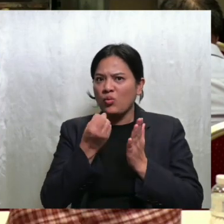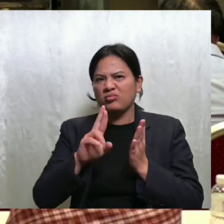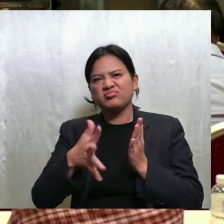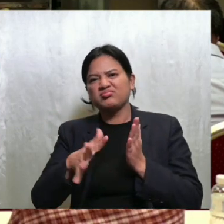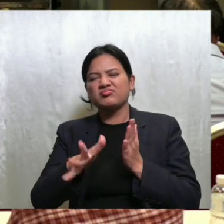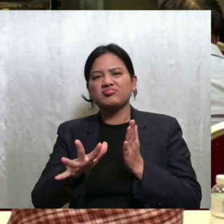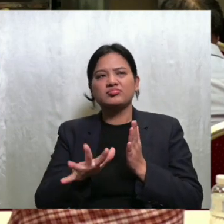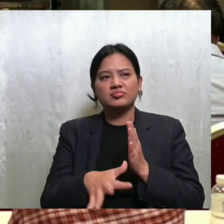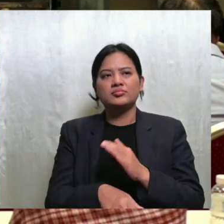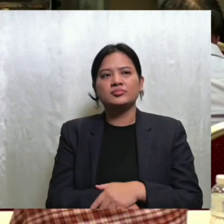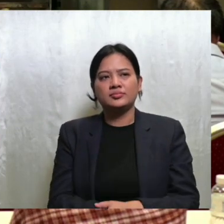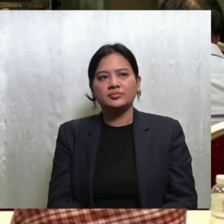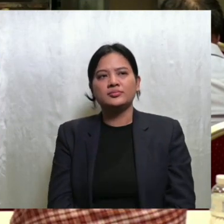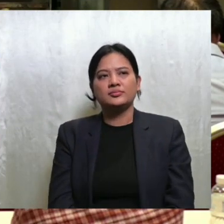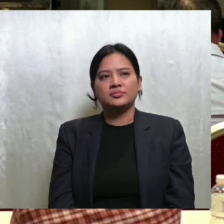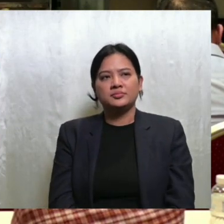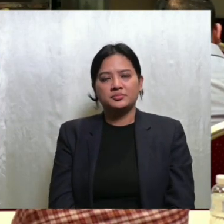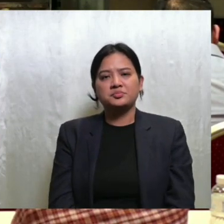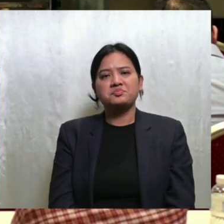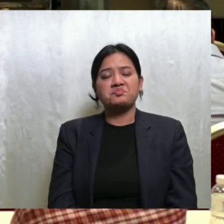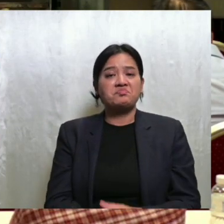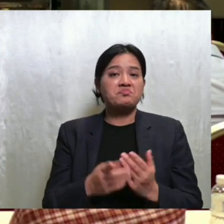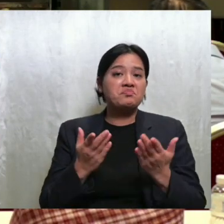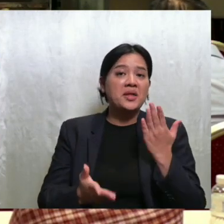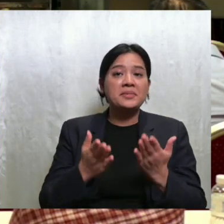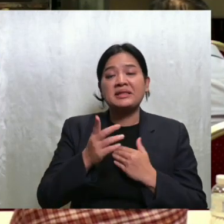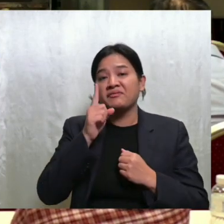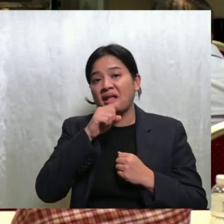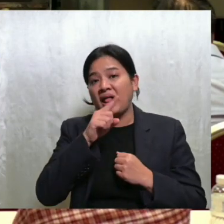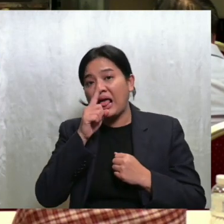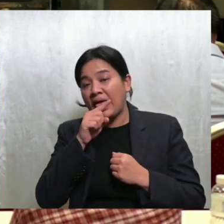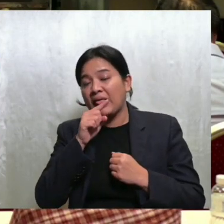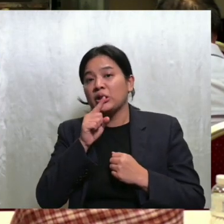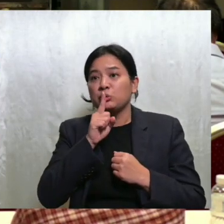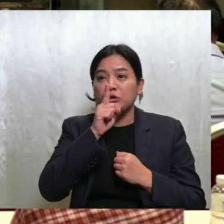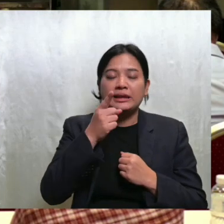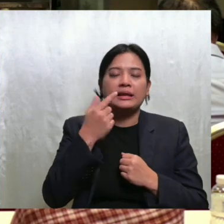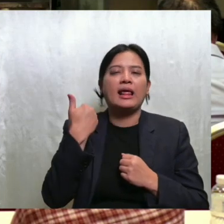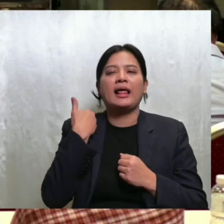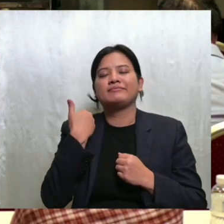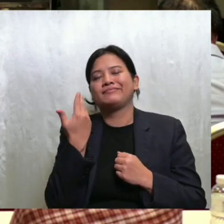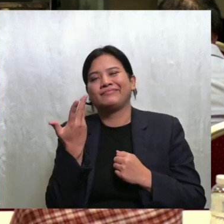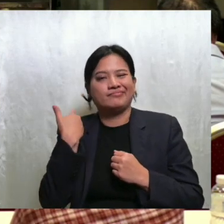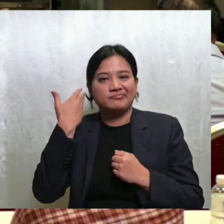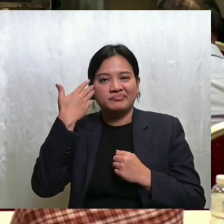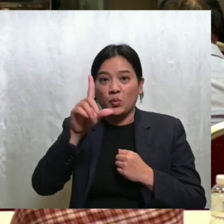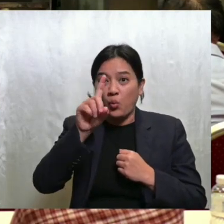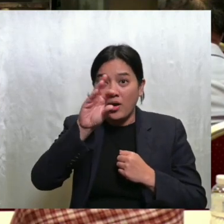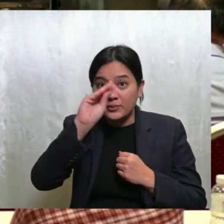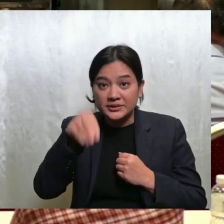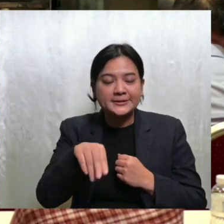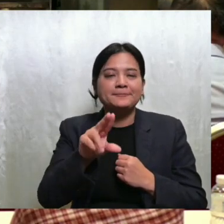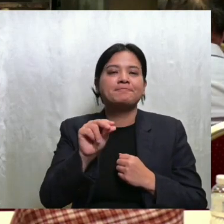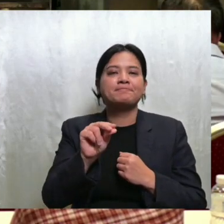code. AI-generated language, easier to do that. So it's AI-generated English, you can probably do that. For code, it's not really